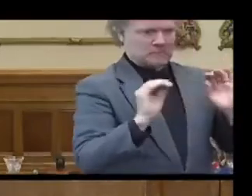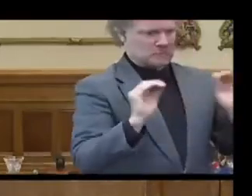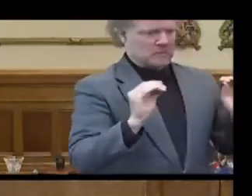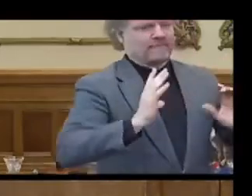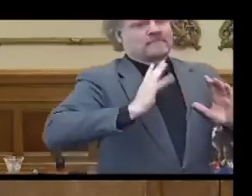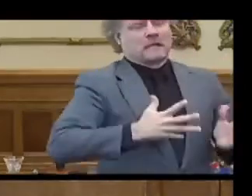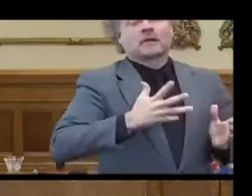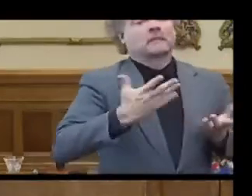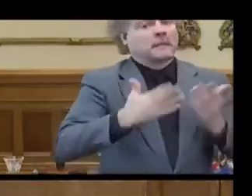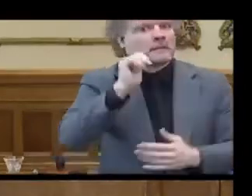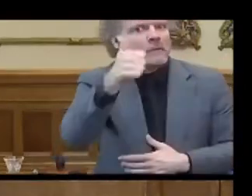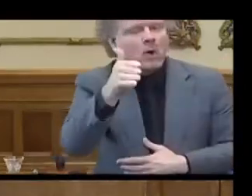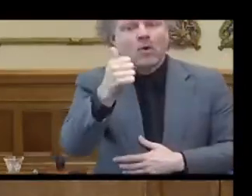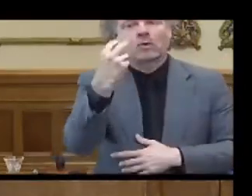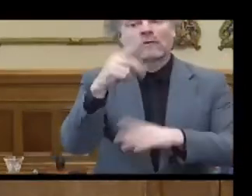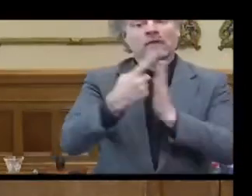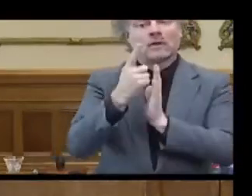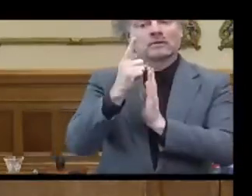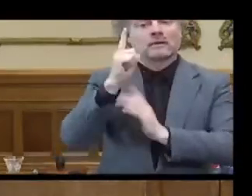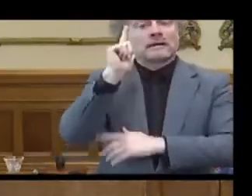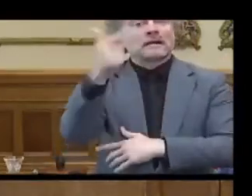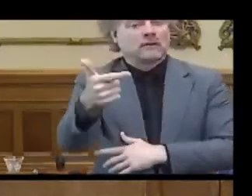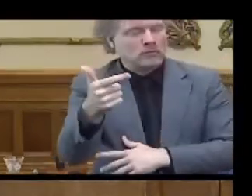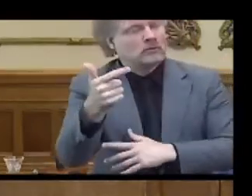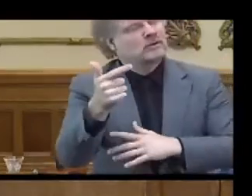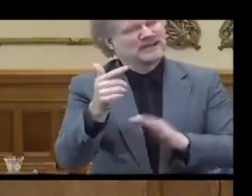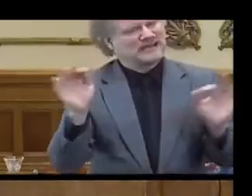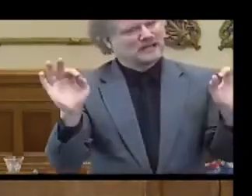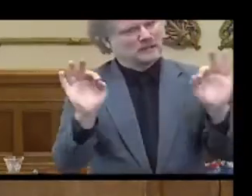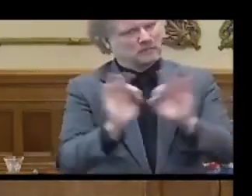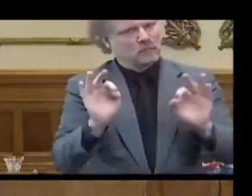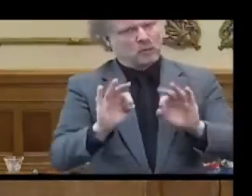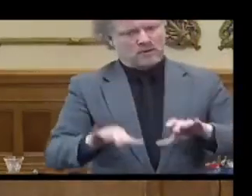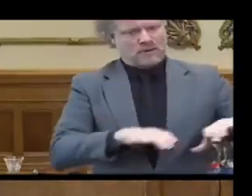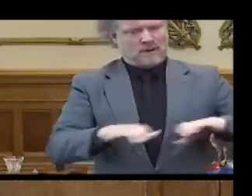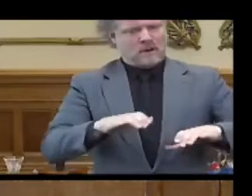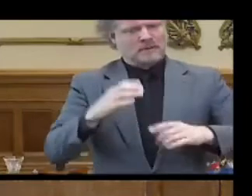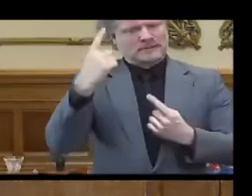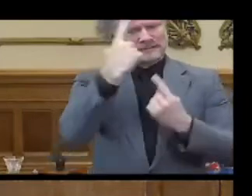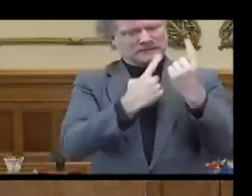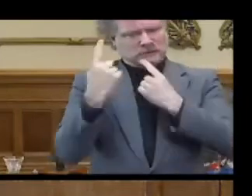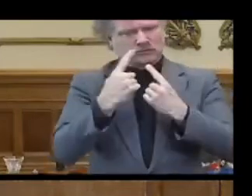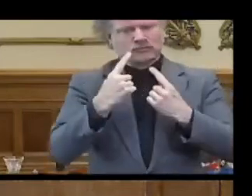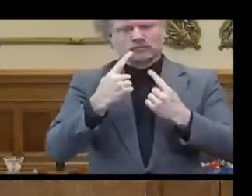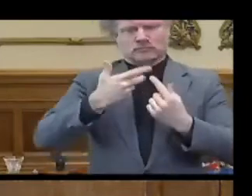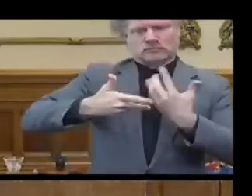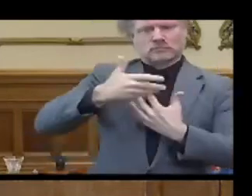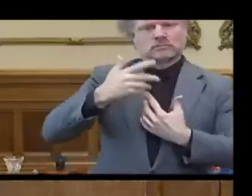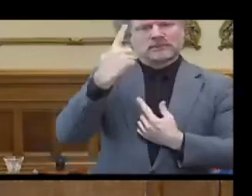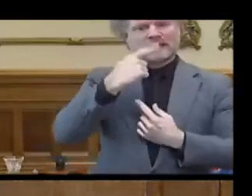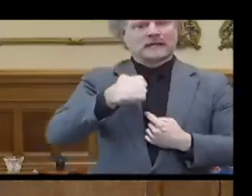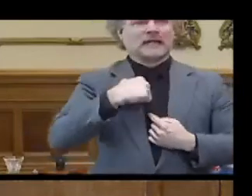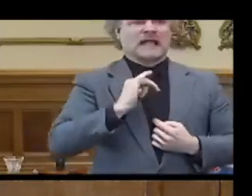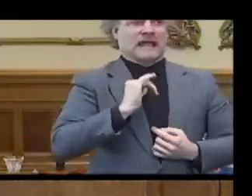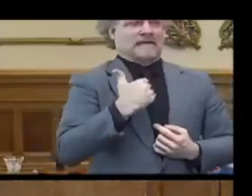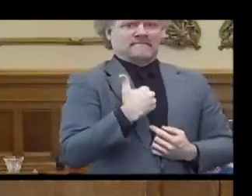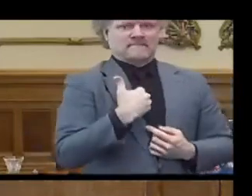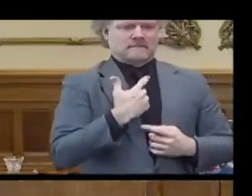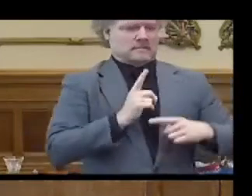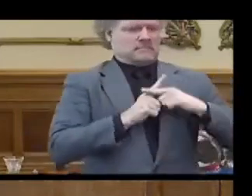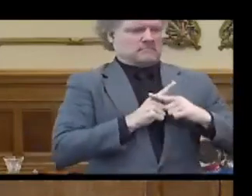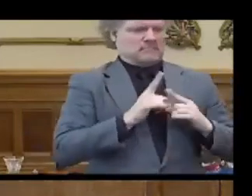or even 12 hours from now. And so you need to conduct yourself always around others like you think you're positive, because you could be positive